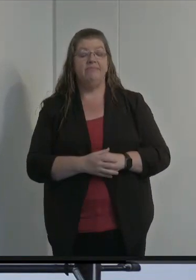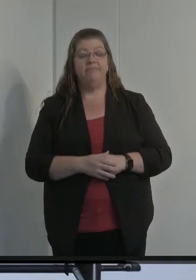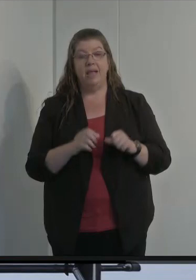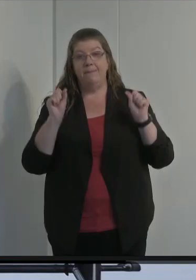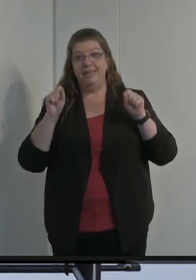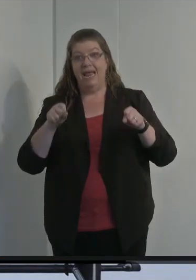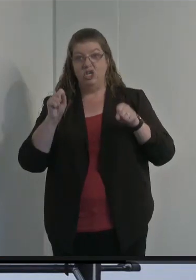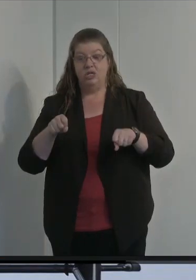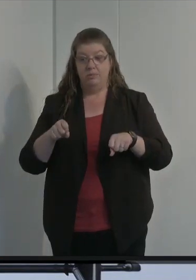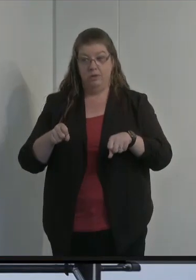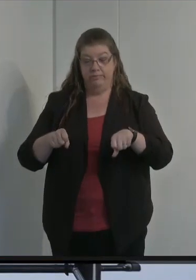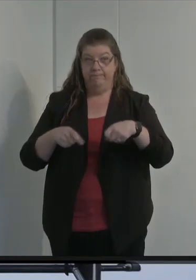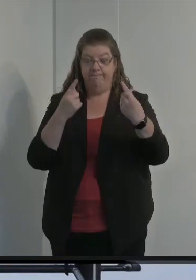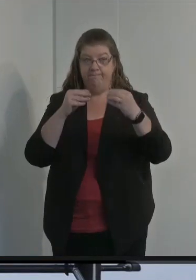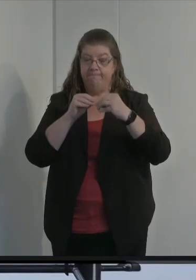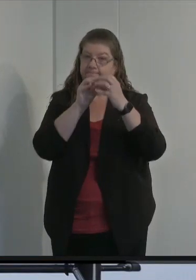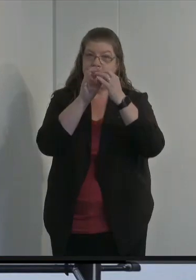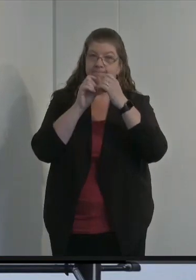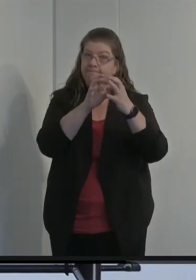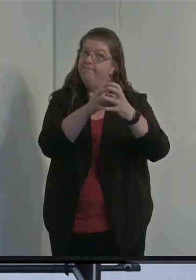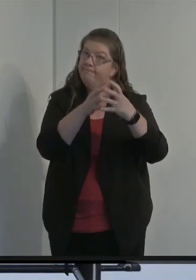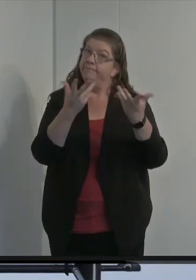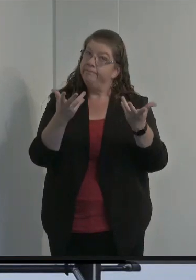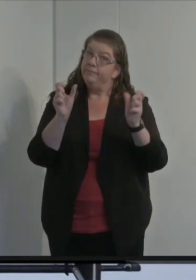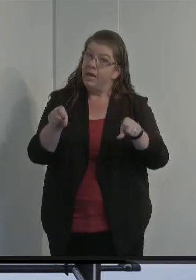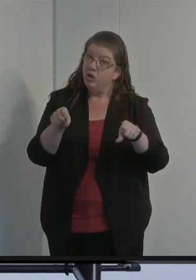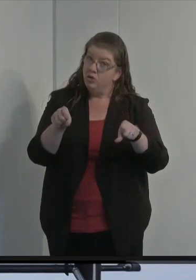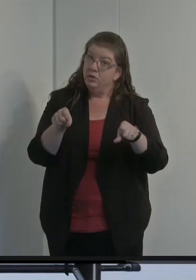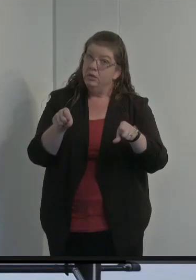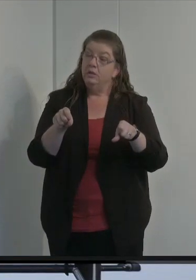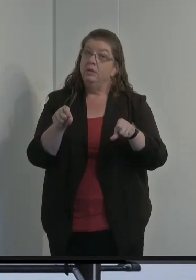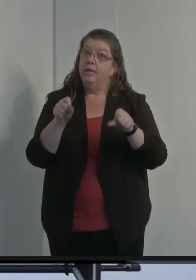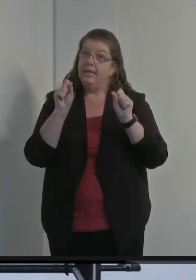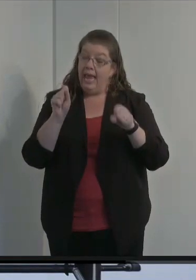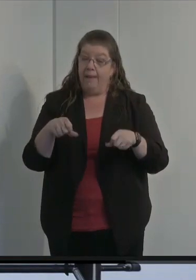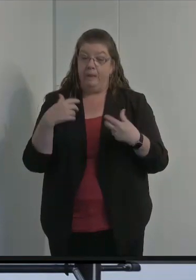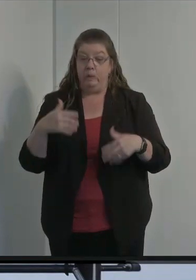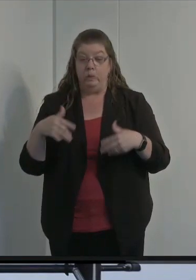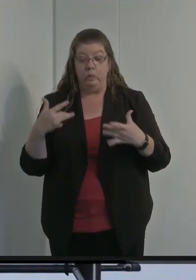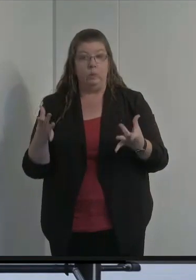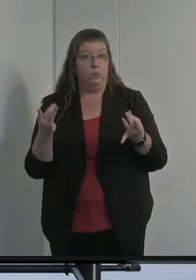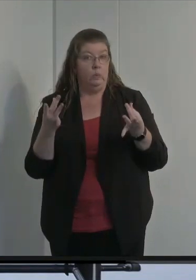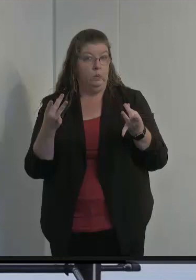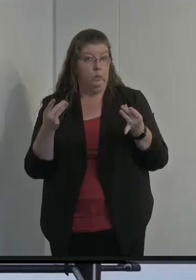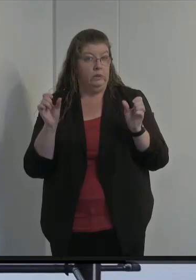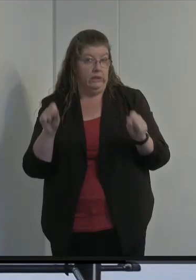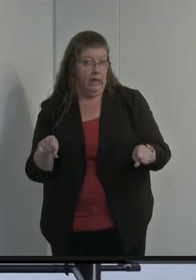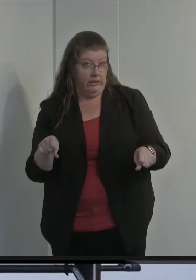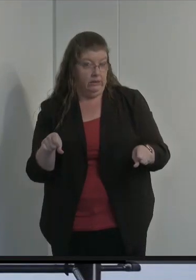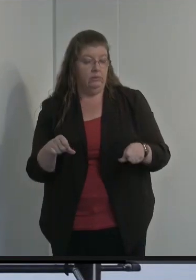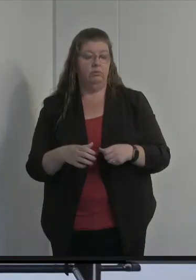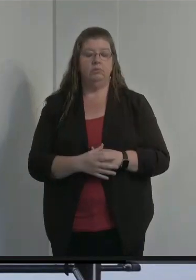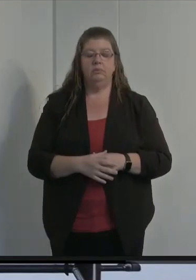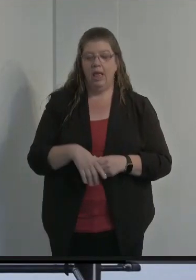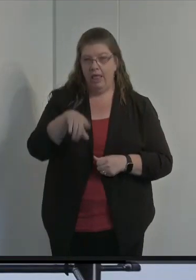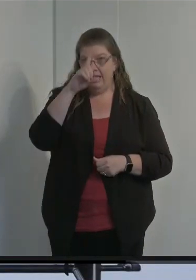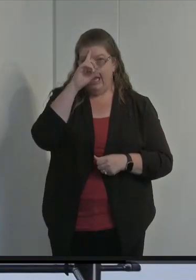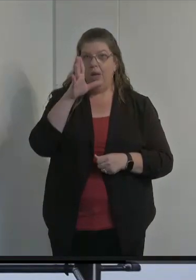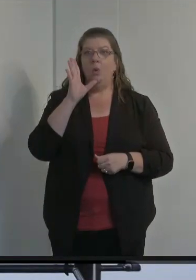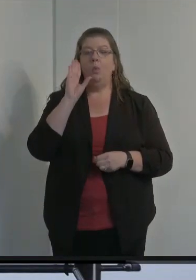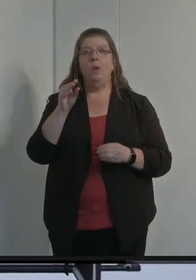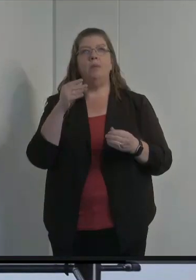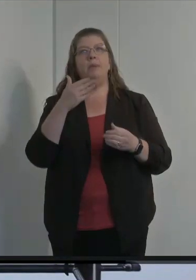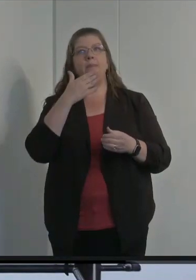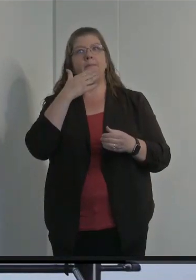potential confrontations that are ultimately very difficult to manage. And I think we are going to be more